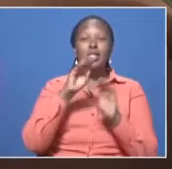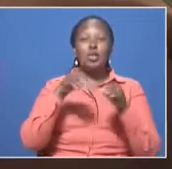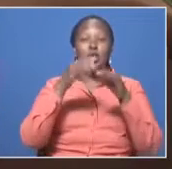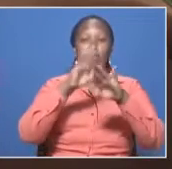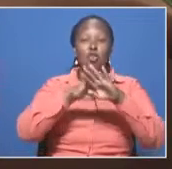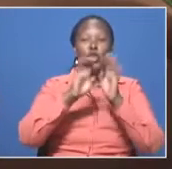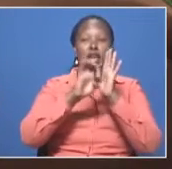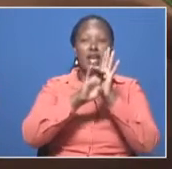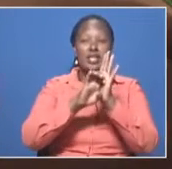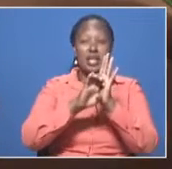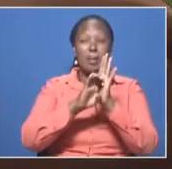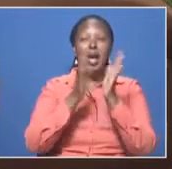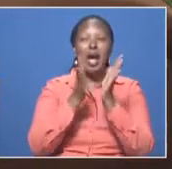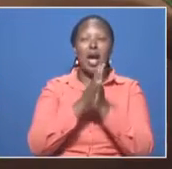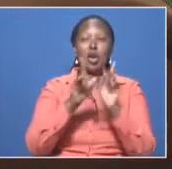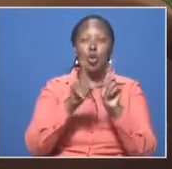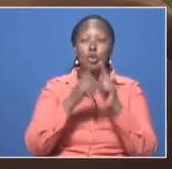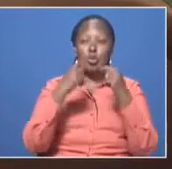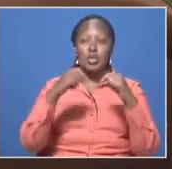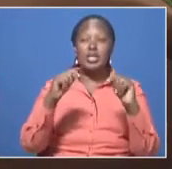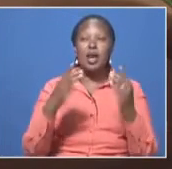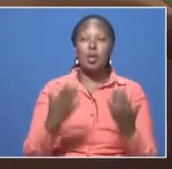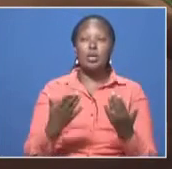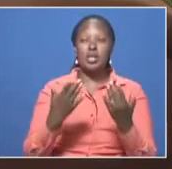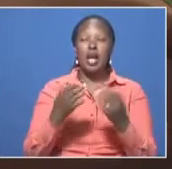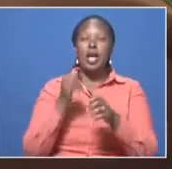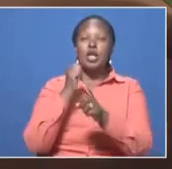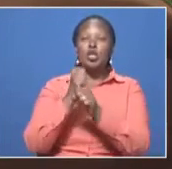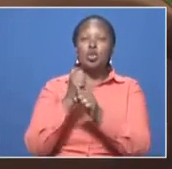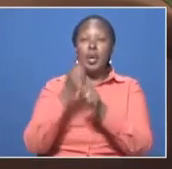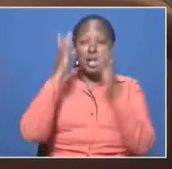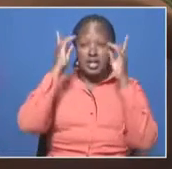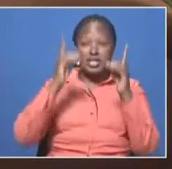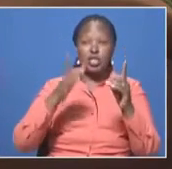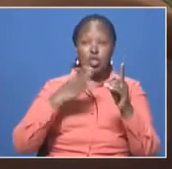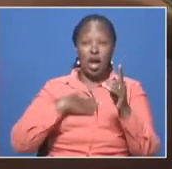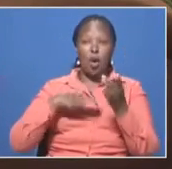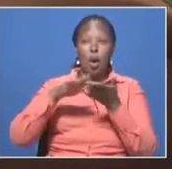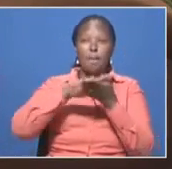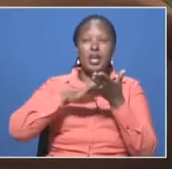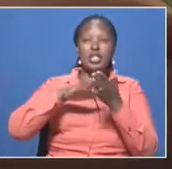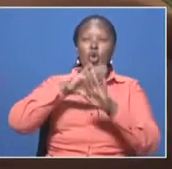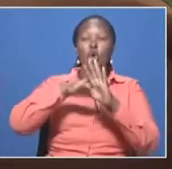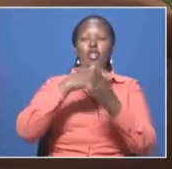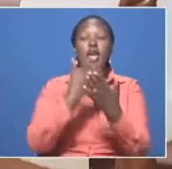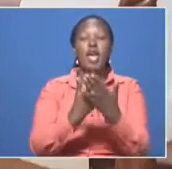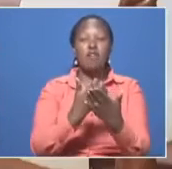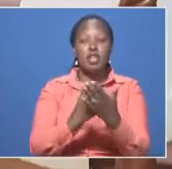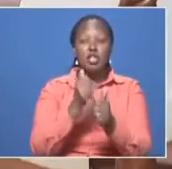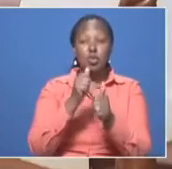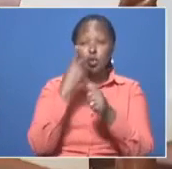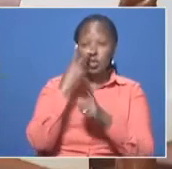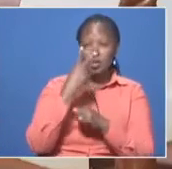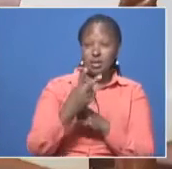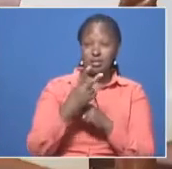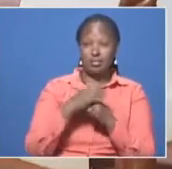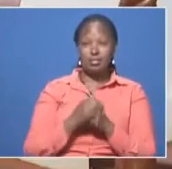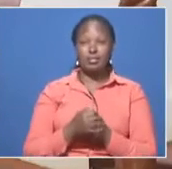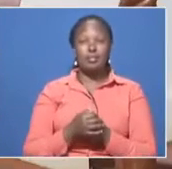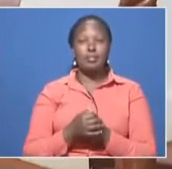examples, and let us also try and make our decisions based on evidence that we see.